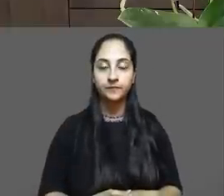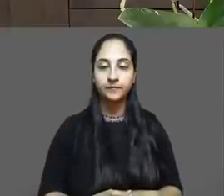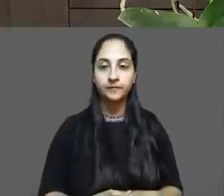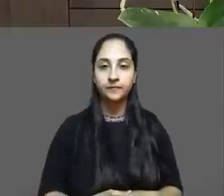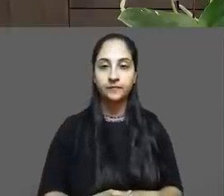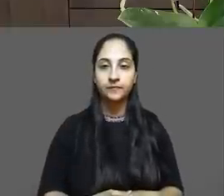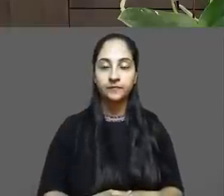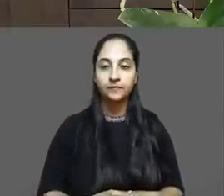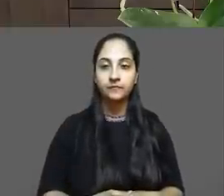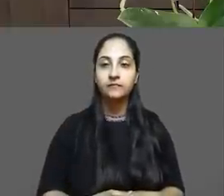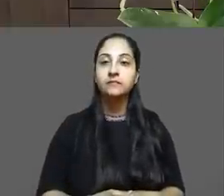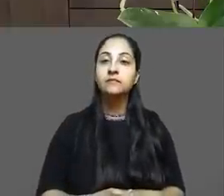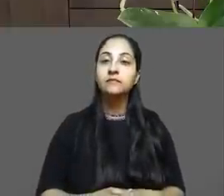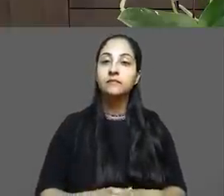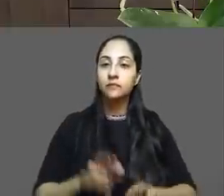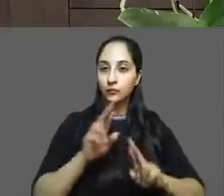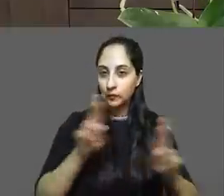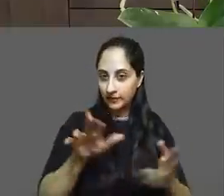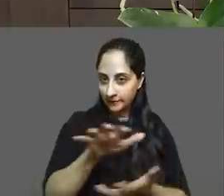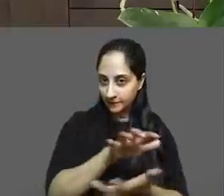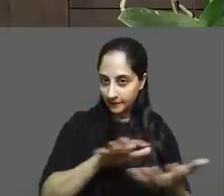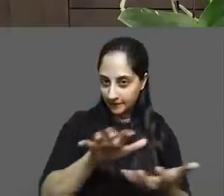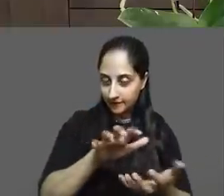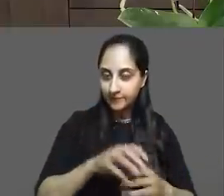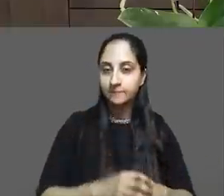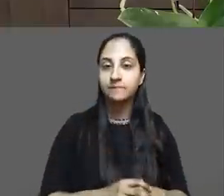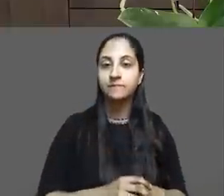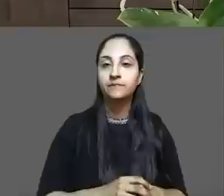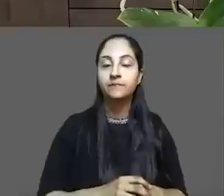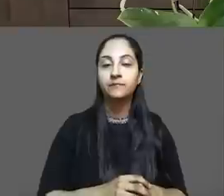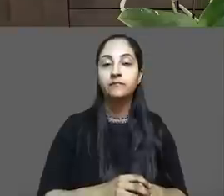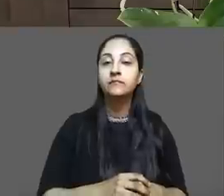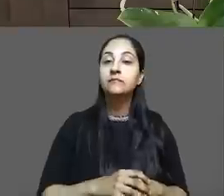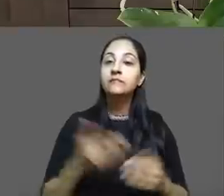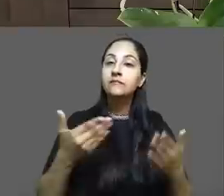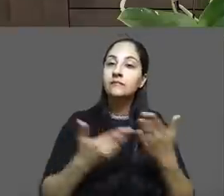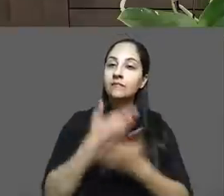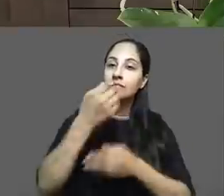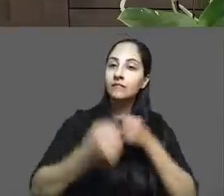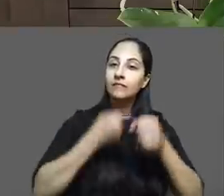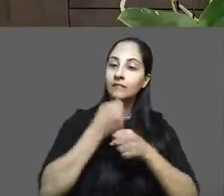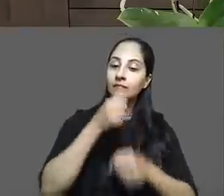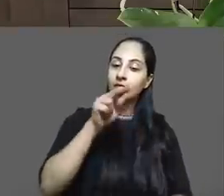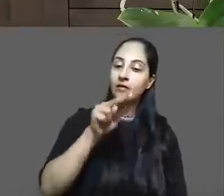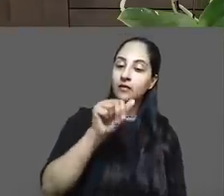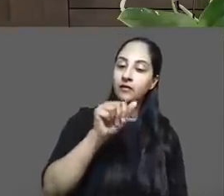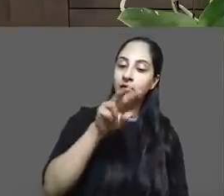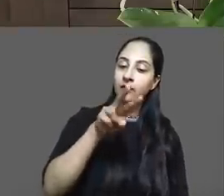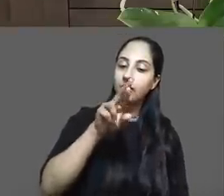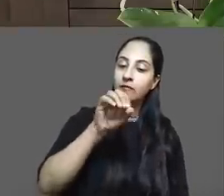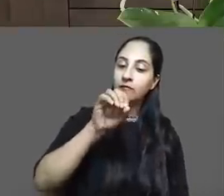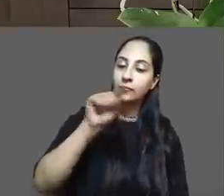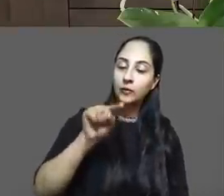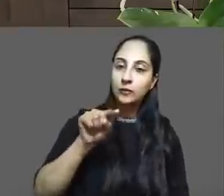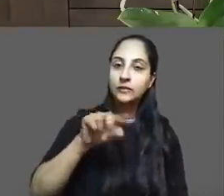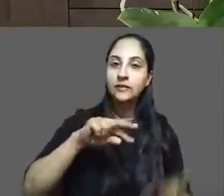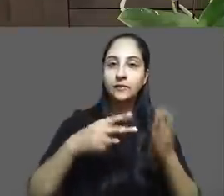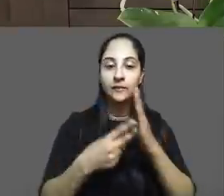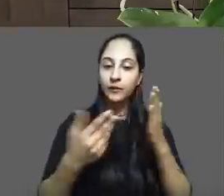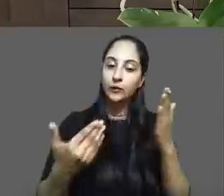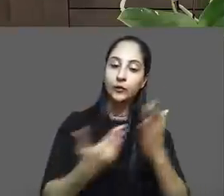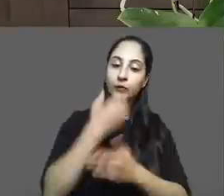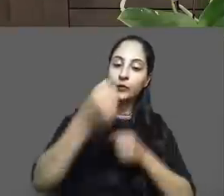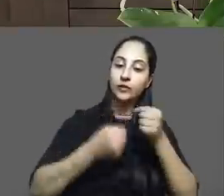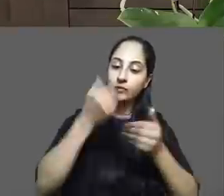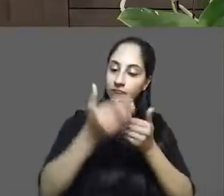what we do is now we start mixing them together. So of course it's Navroz and it's a time of renewal and a